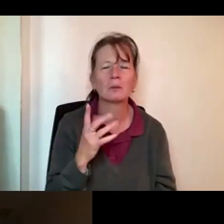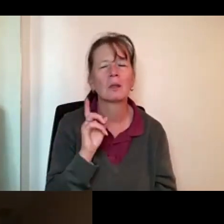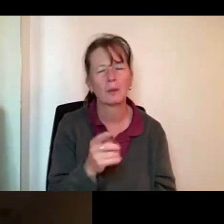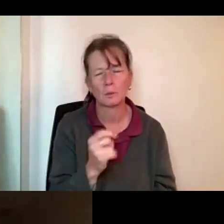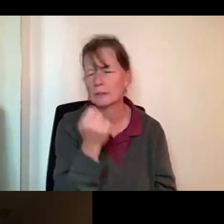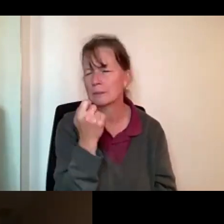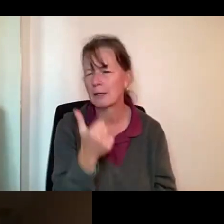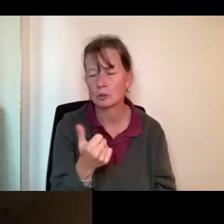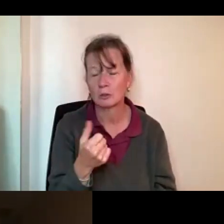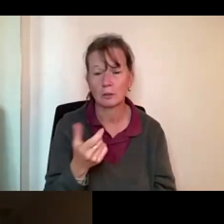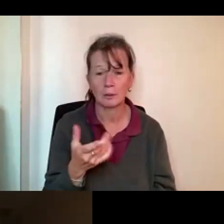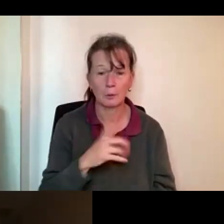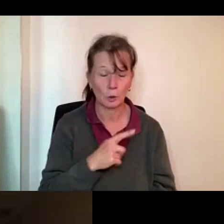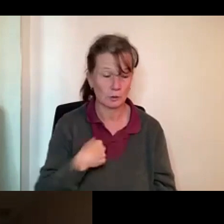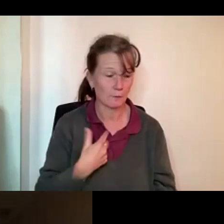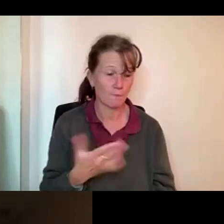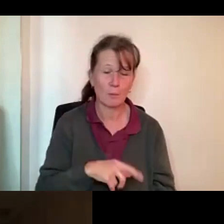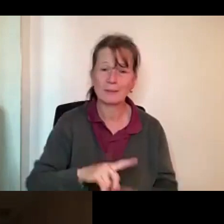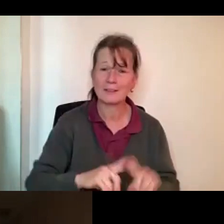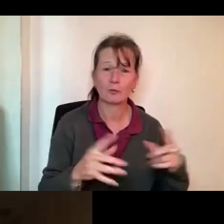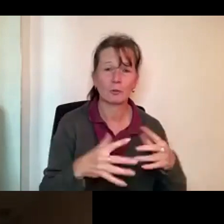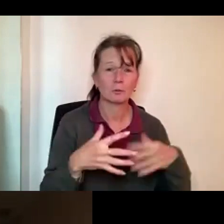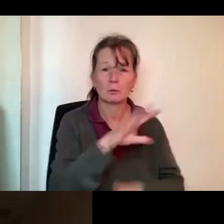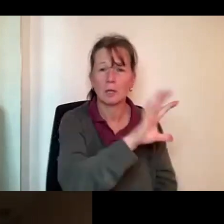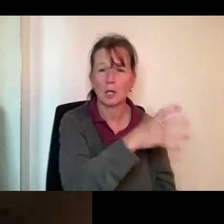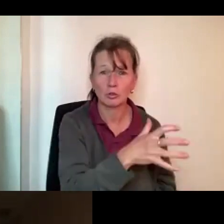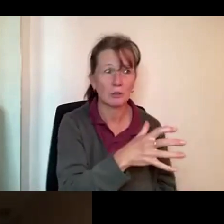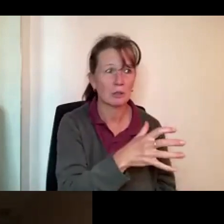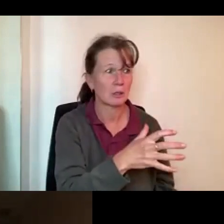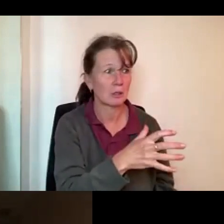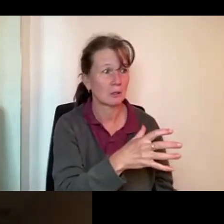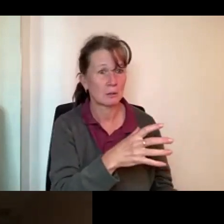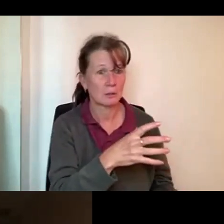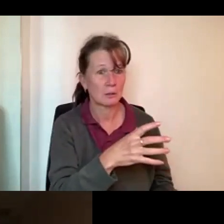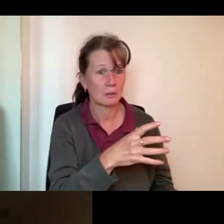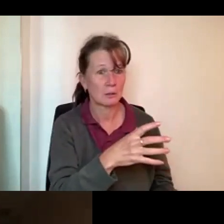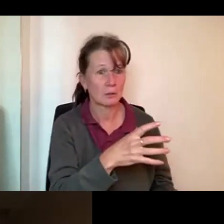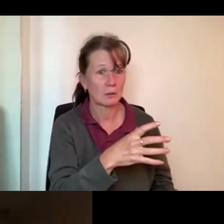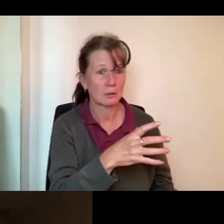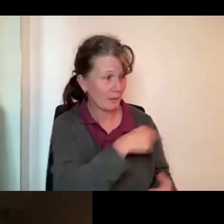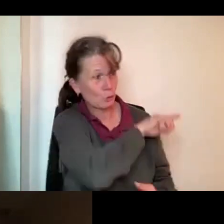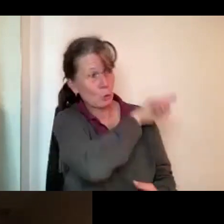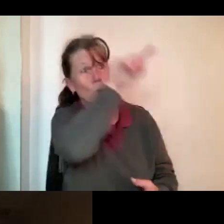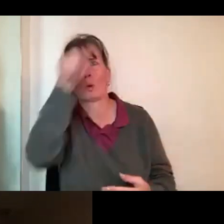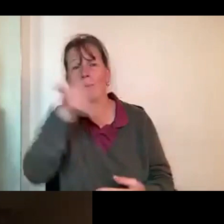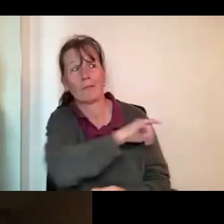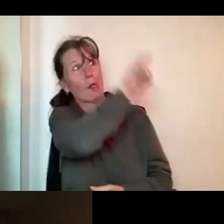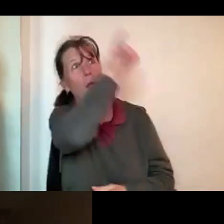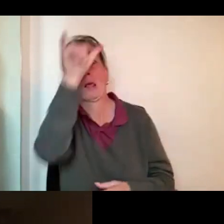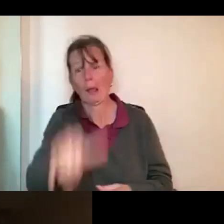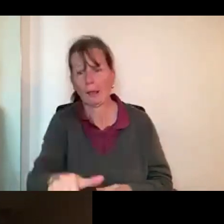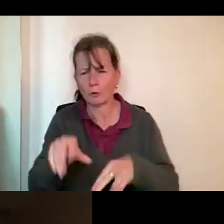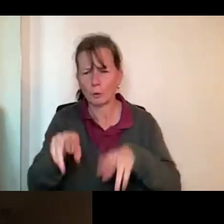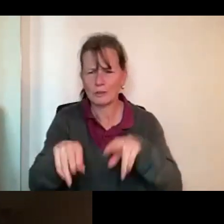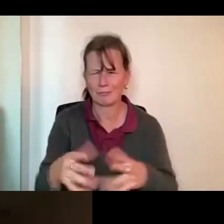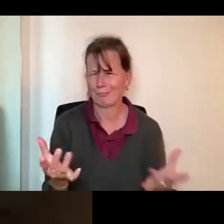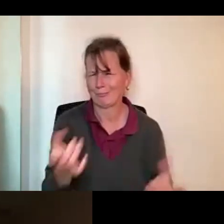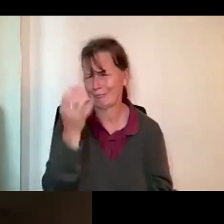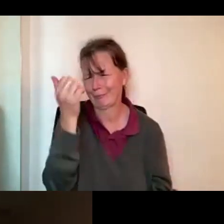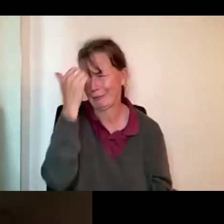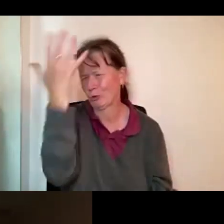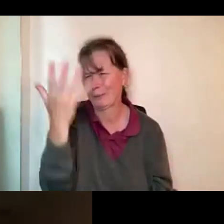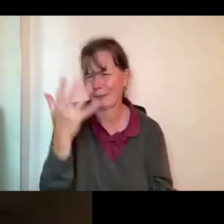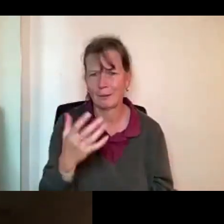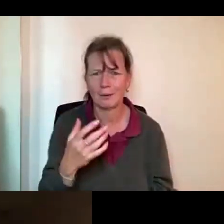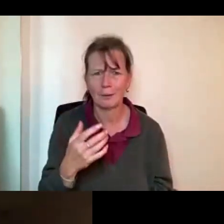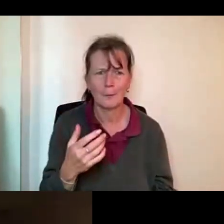the country where financial resources for me just to bring me over for a production like this would have been ridiculous, as just like a singer in a box.